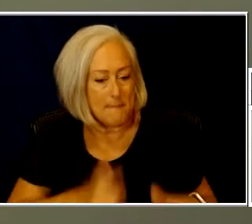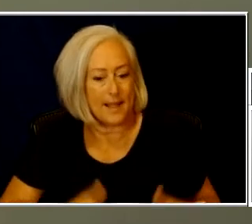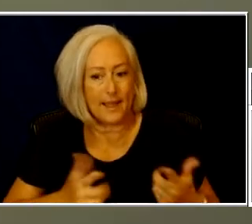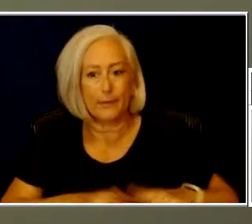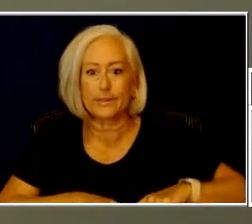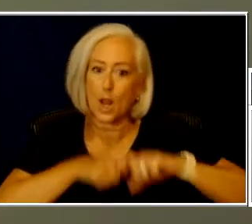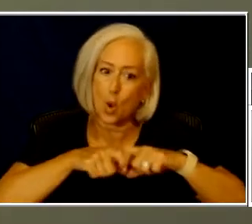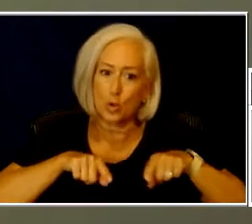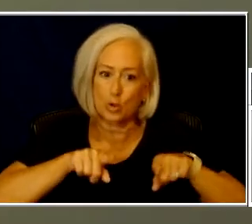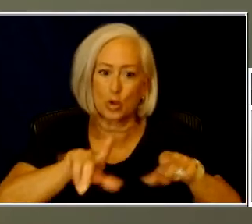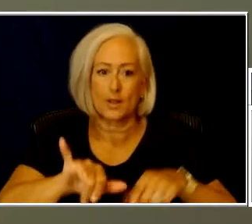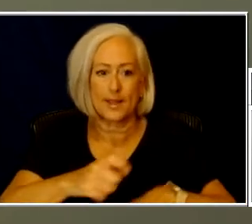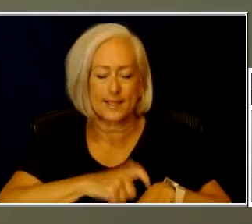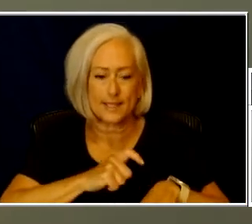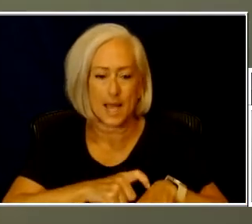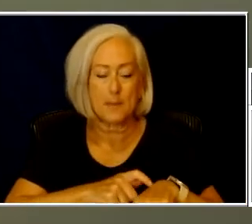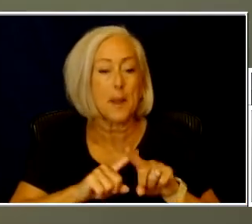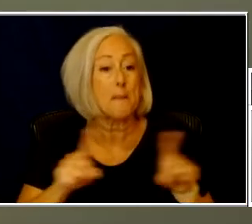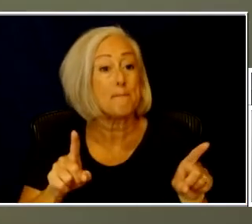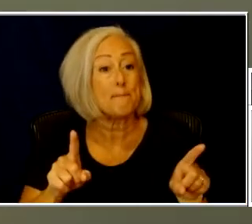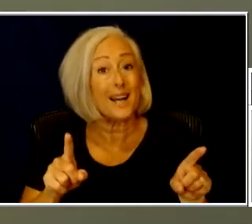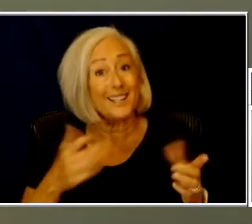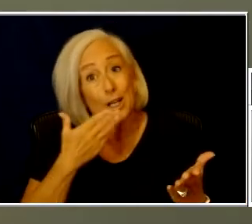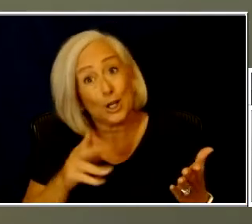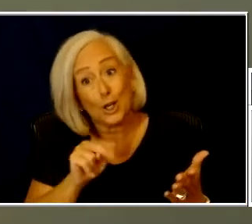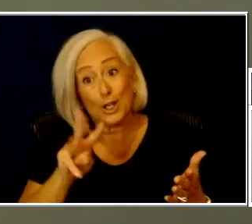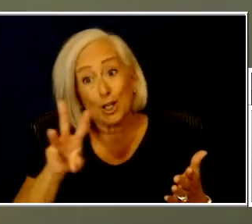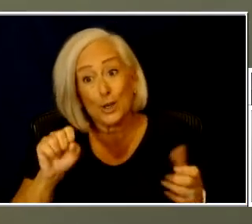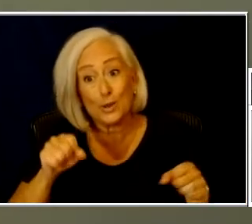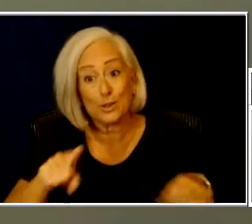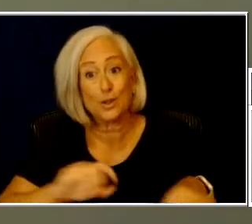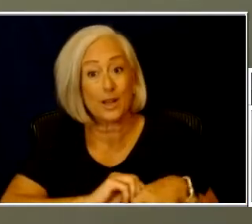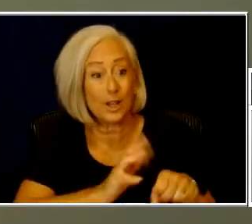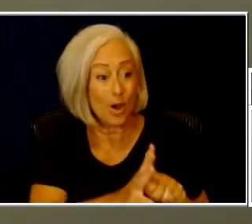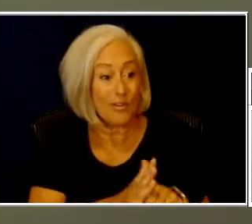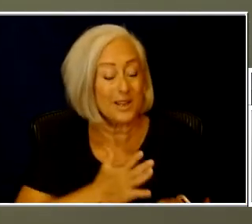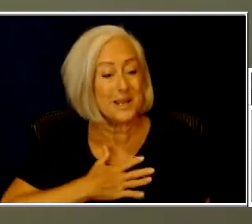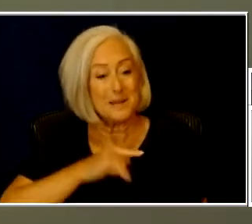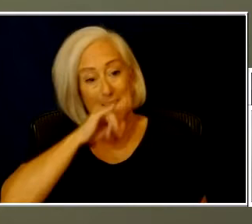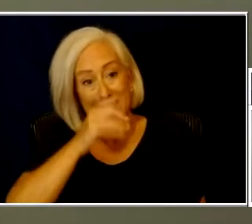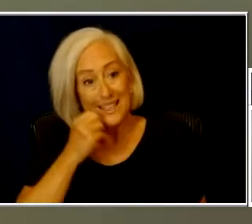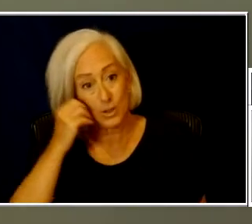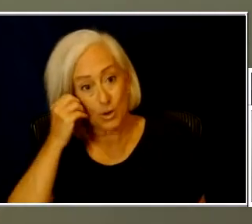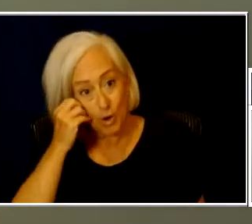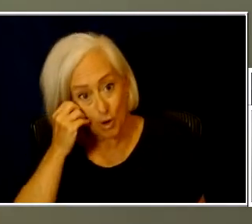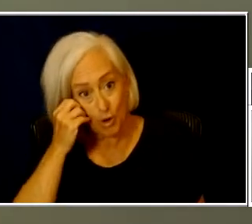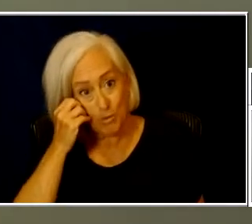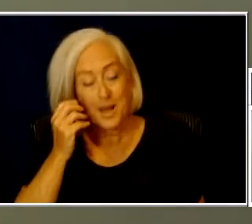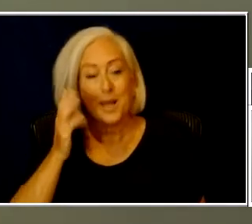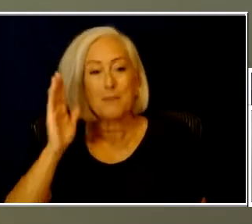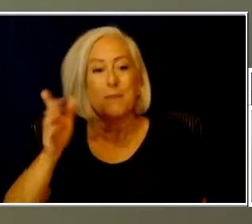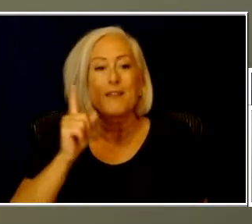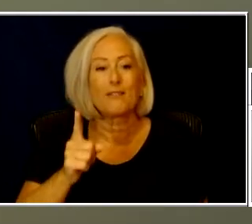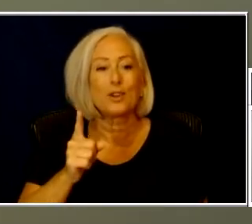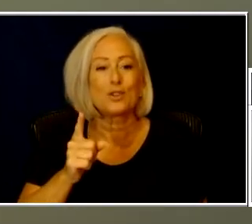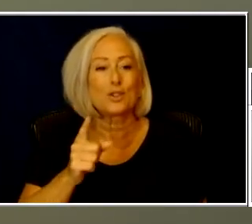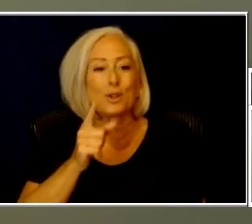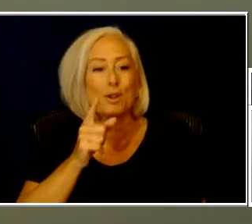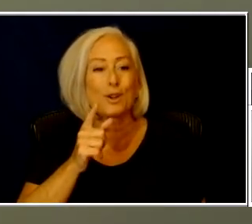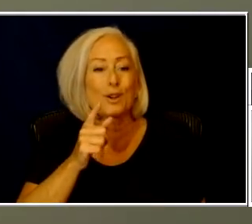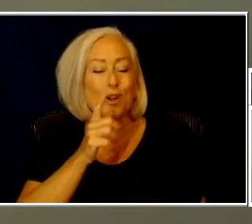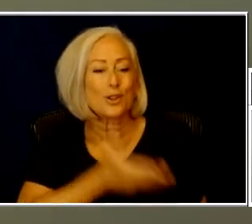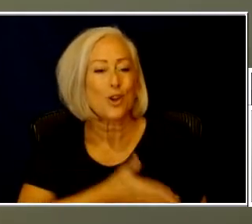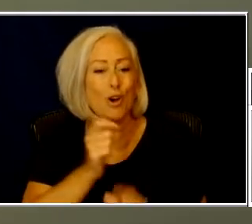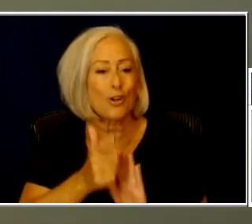time. But I mean, on the bright side, during COVID, my kids were home. My future daughter-in-law was here with us. So I got